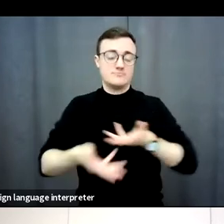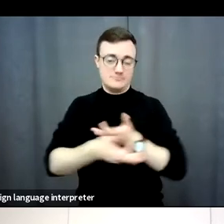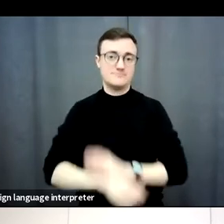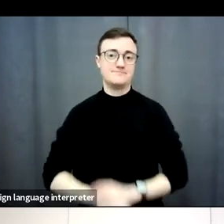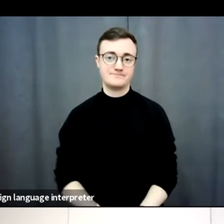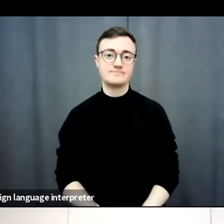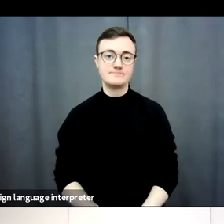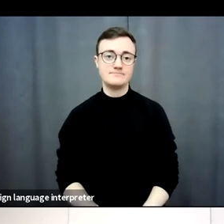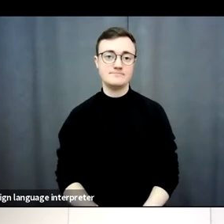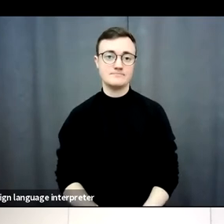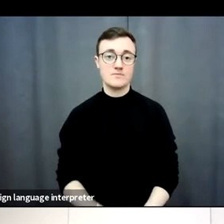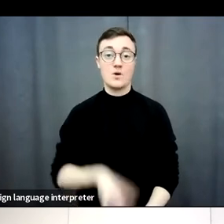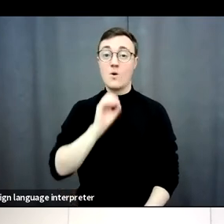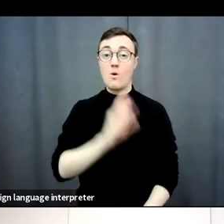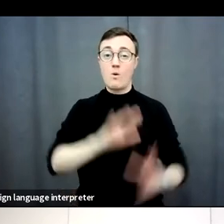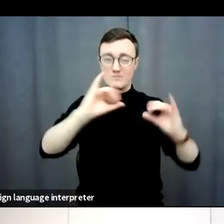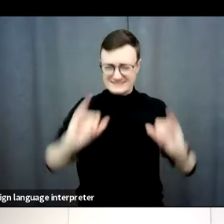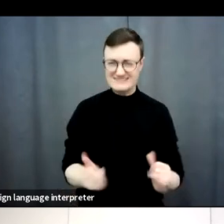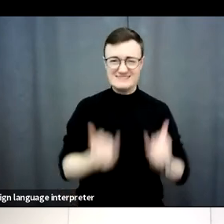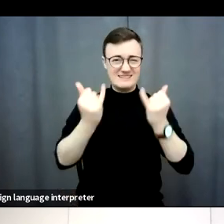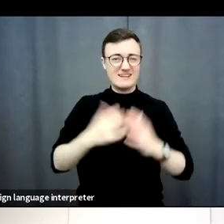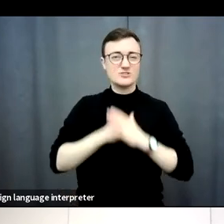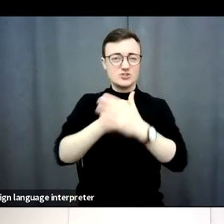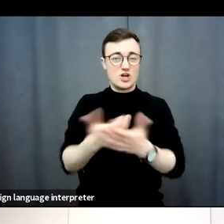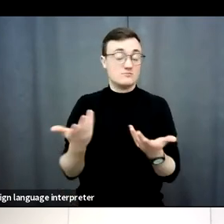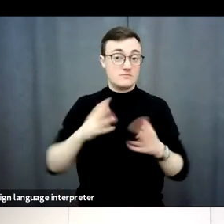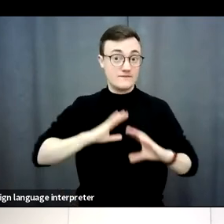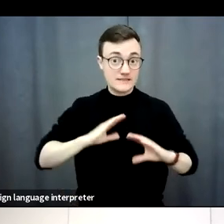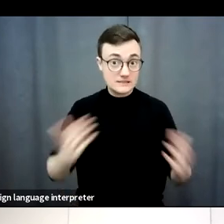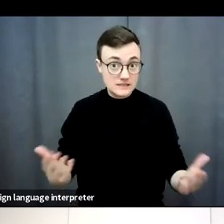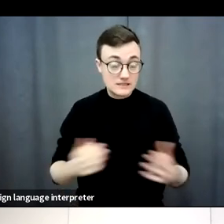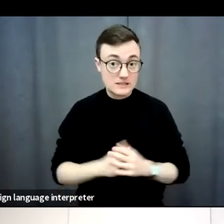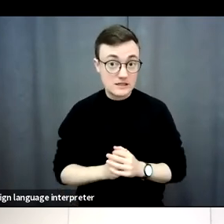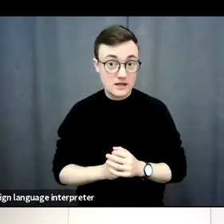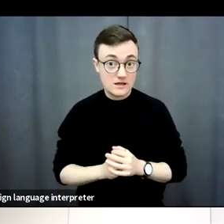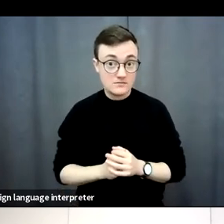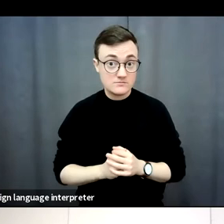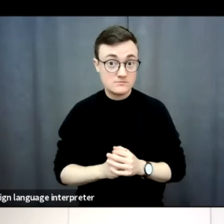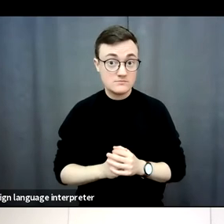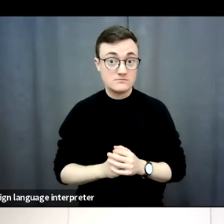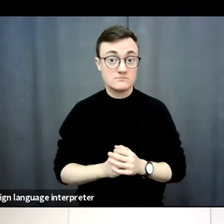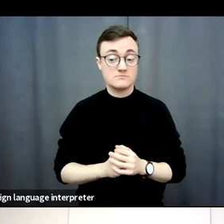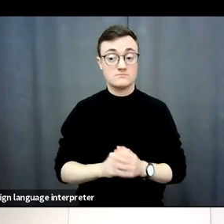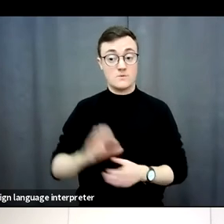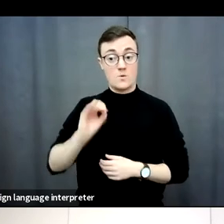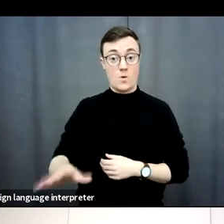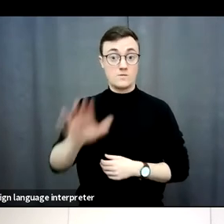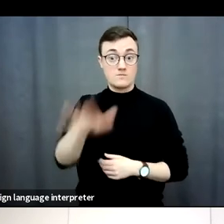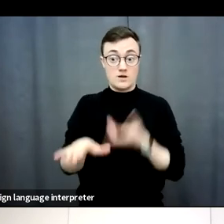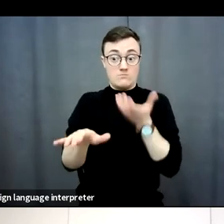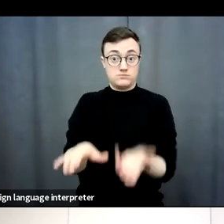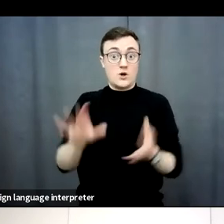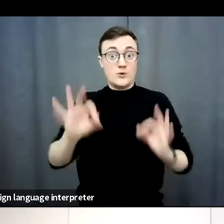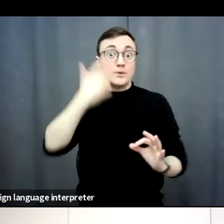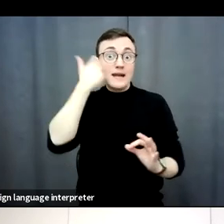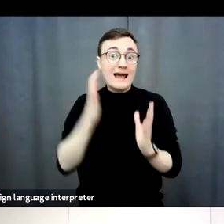Without early support to develop their social skills to interact, cooperate, and play with other children, they